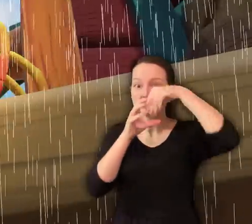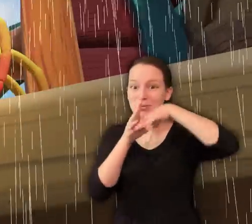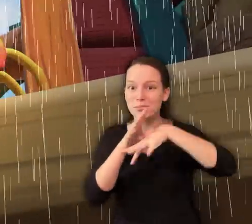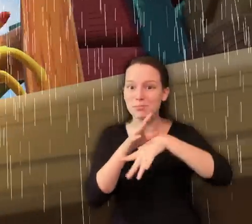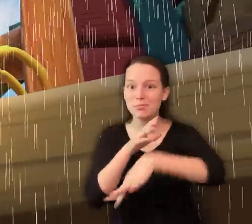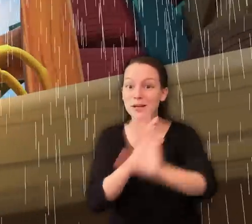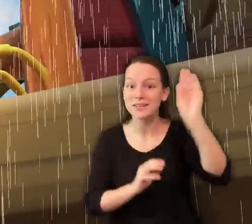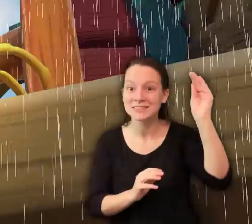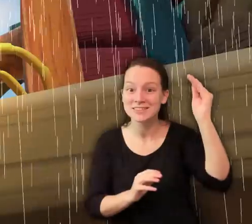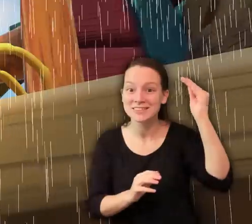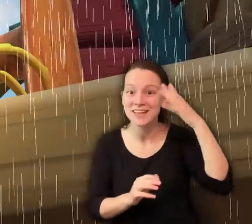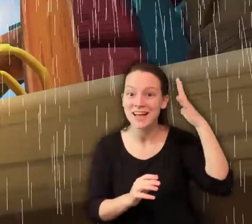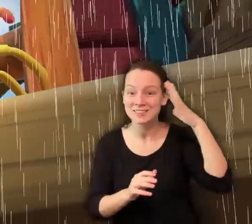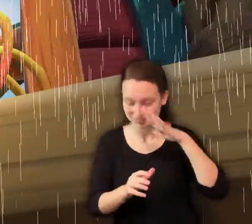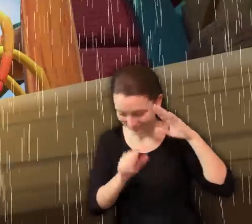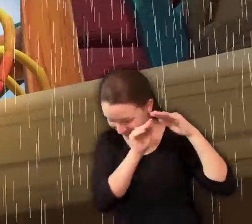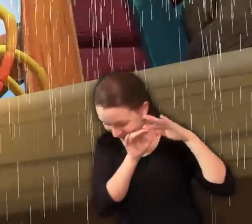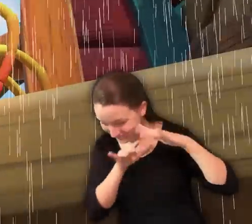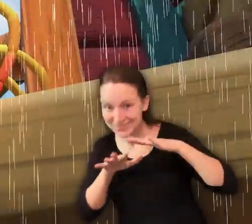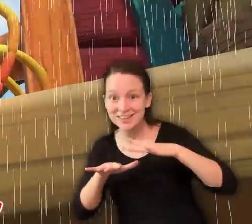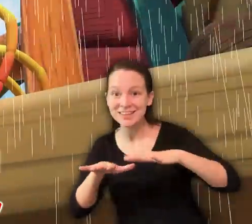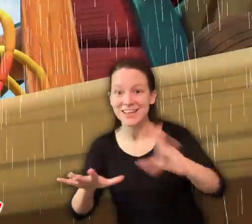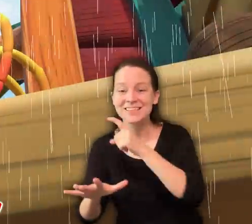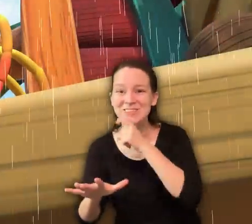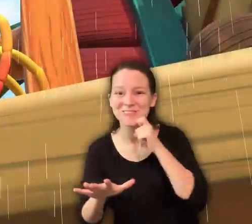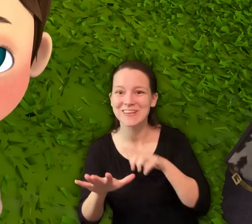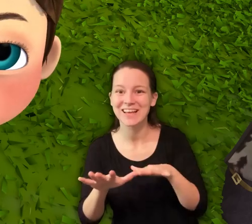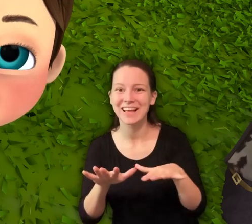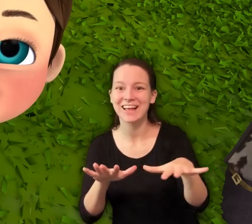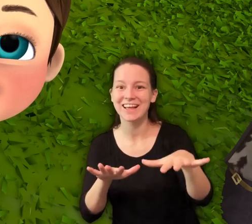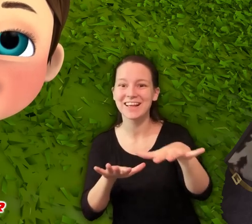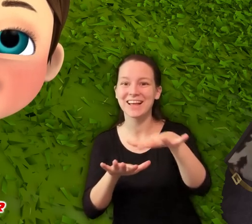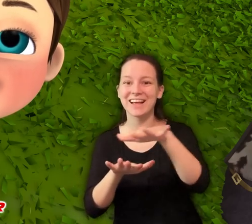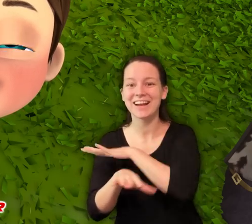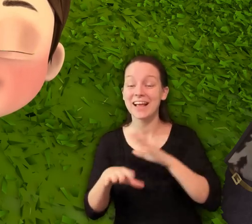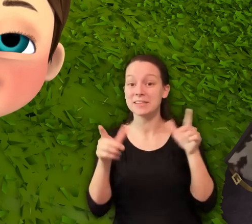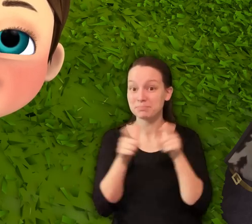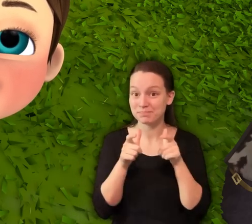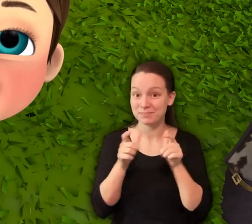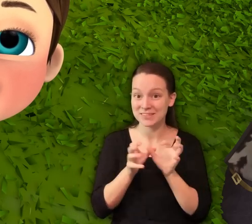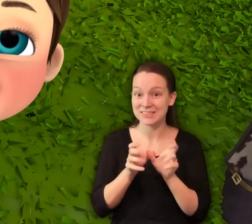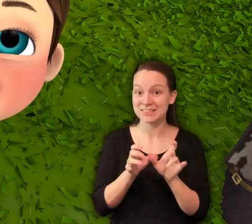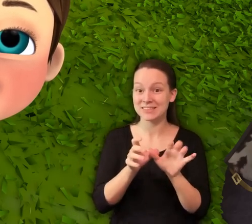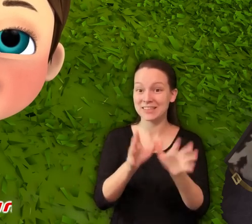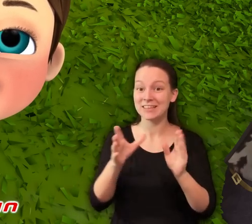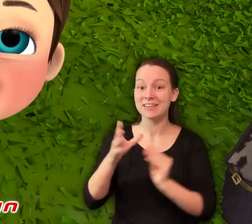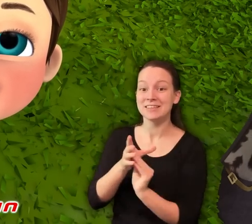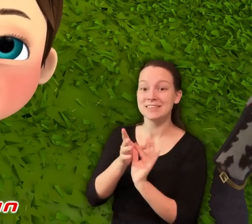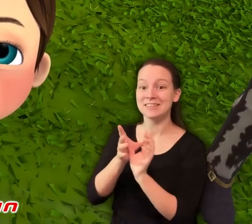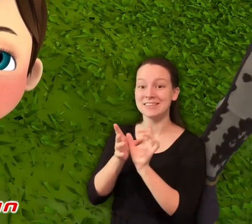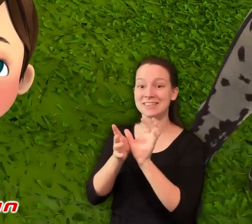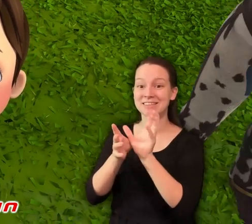out out came the Sun and dried up all the rain and the Incy Wincy Spider climbed up the